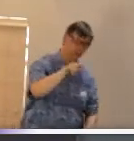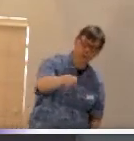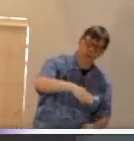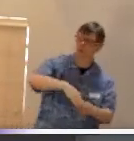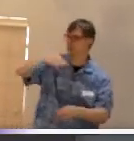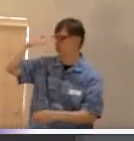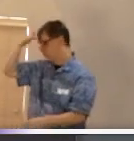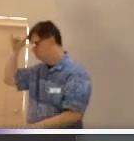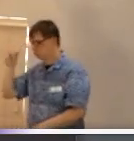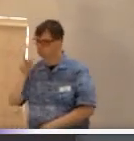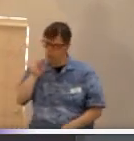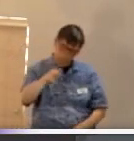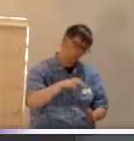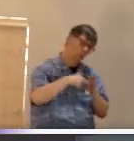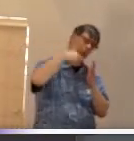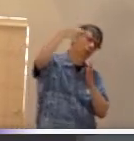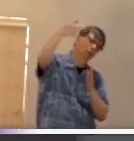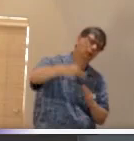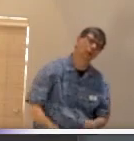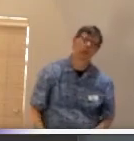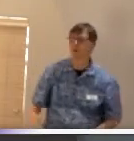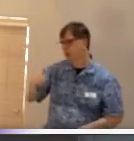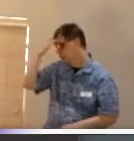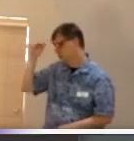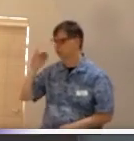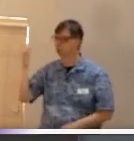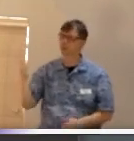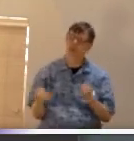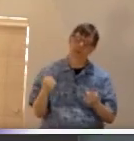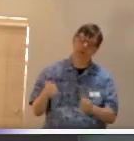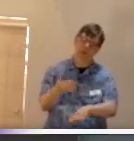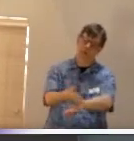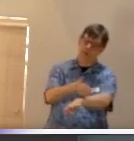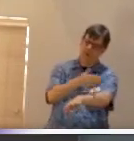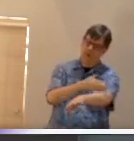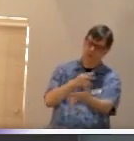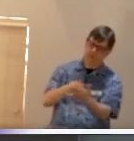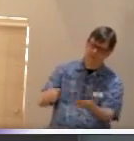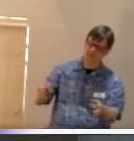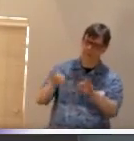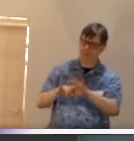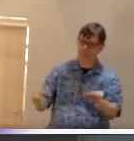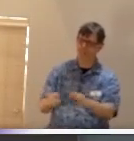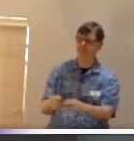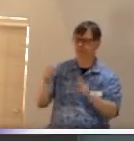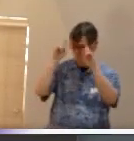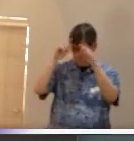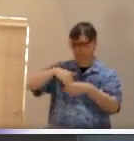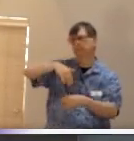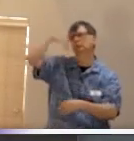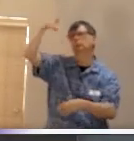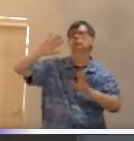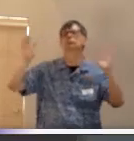your words, look at your energy pattern, journal about it, write about it, ask spirit, what do you want to show